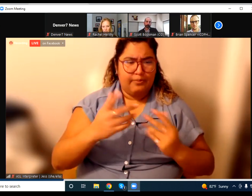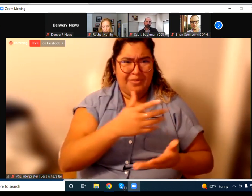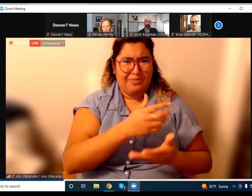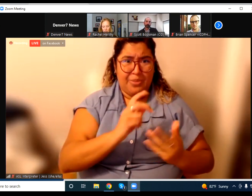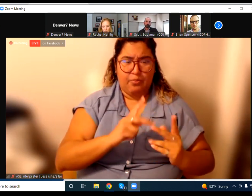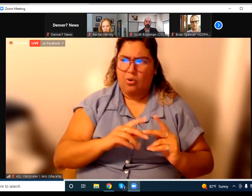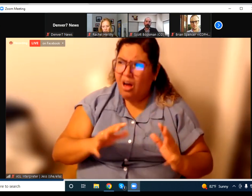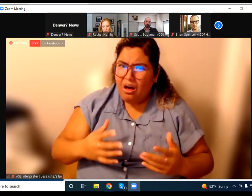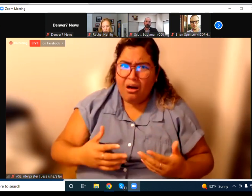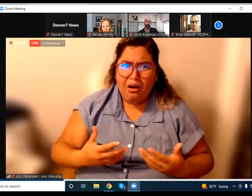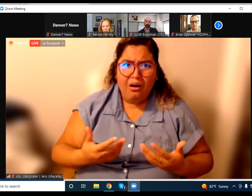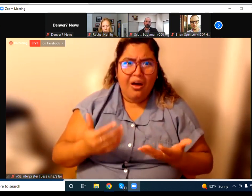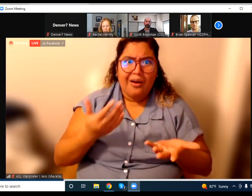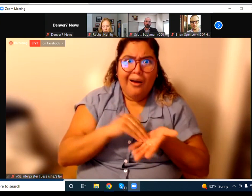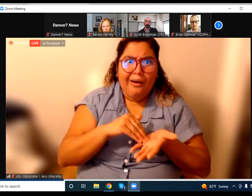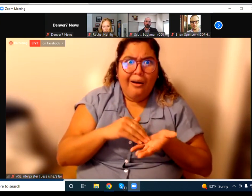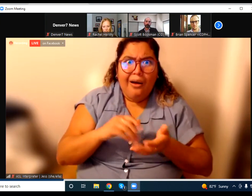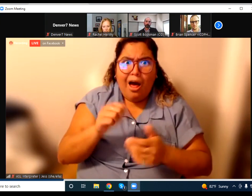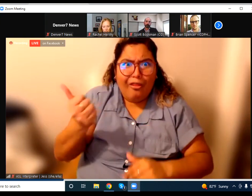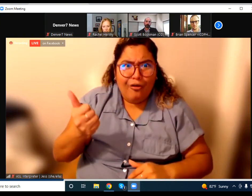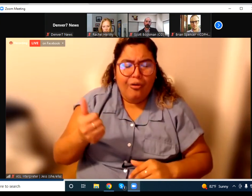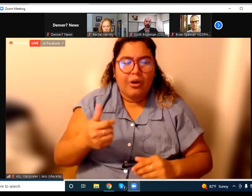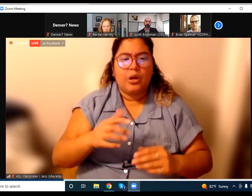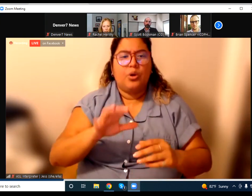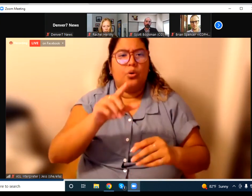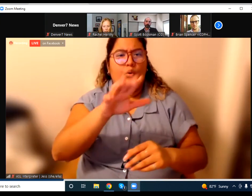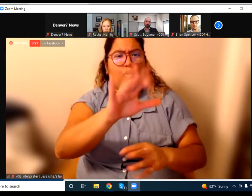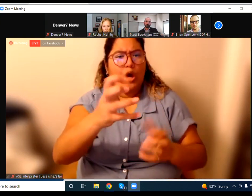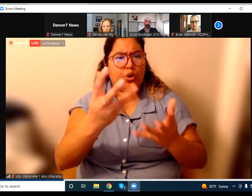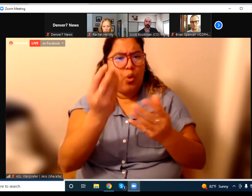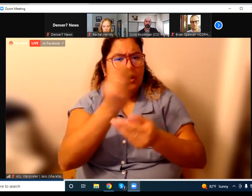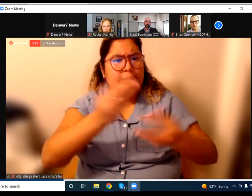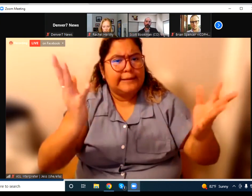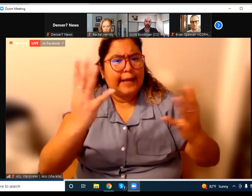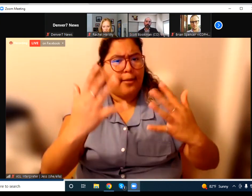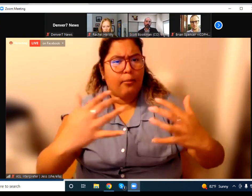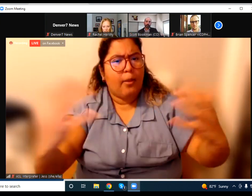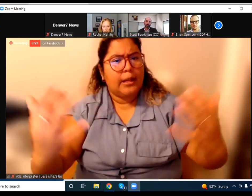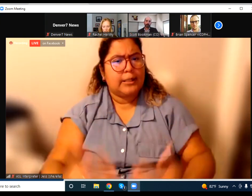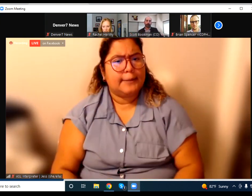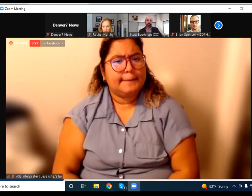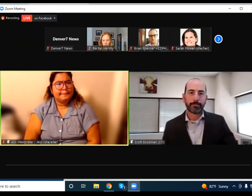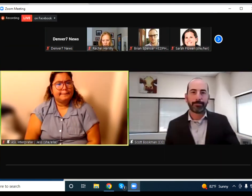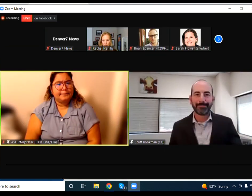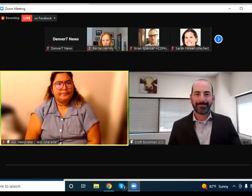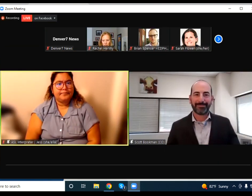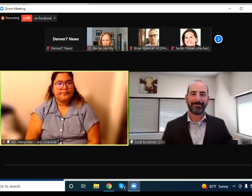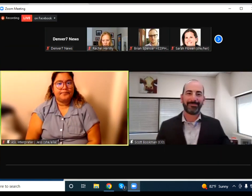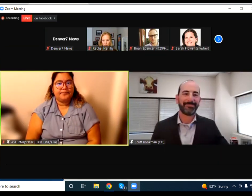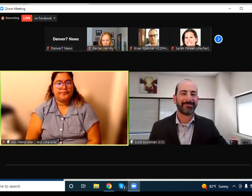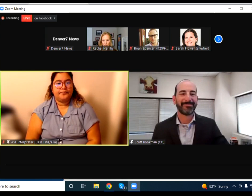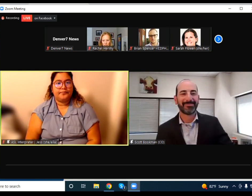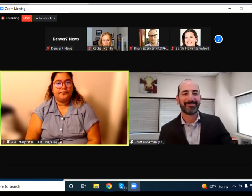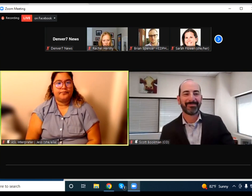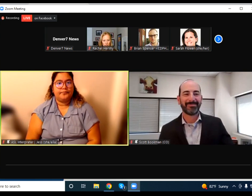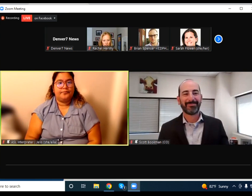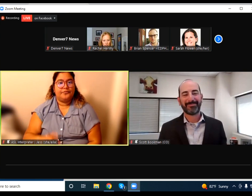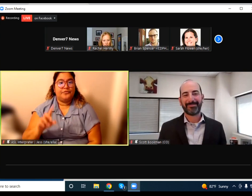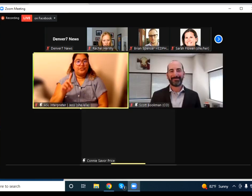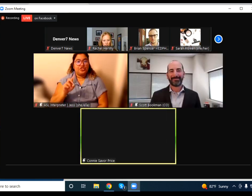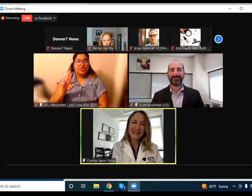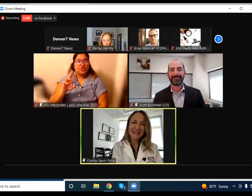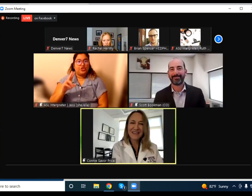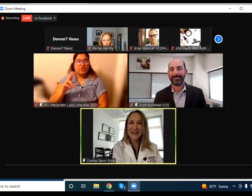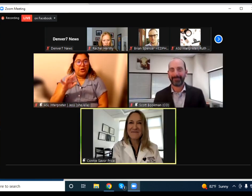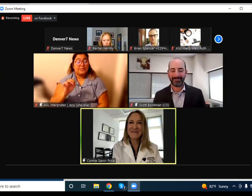would you say is the main message to, the general public? Well, I'll take that one, or I'll start it, and then Rachel